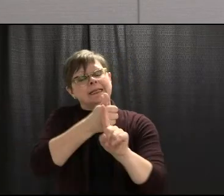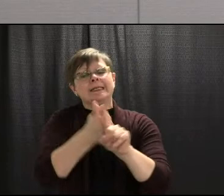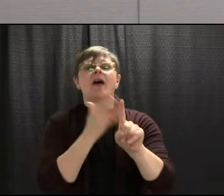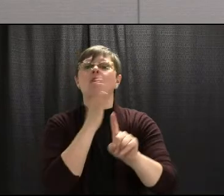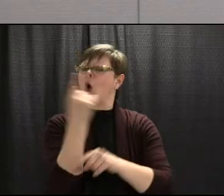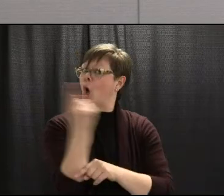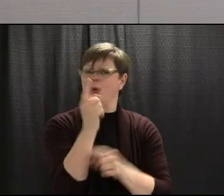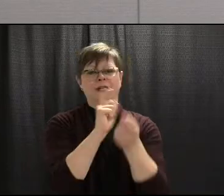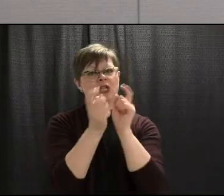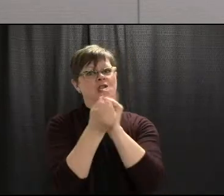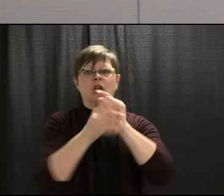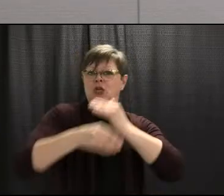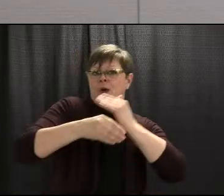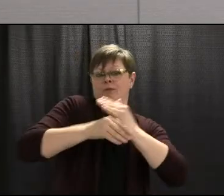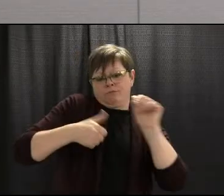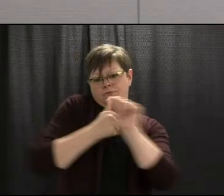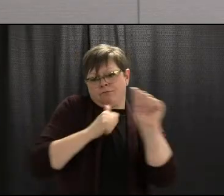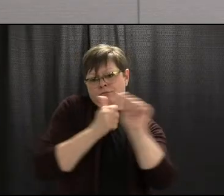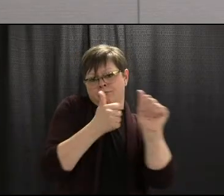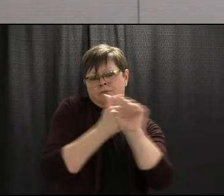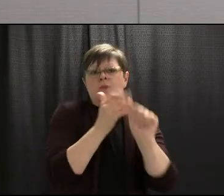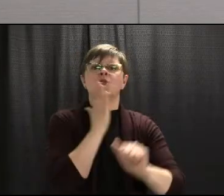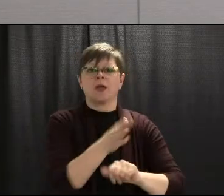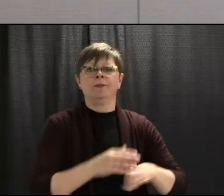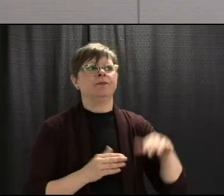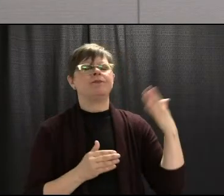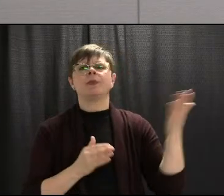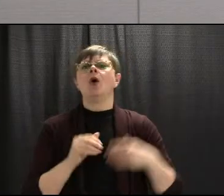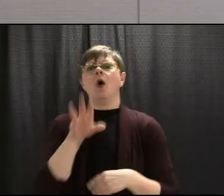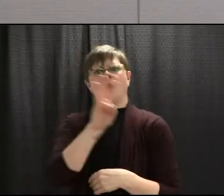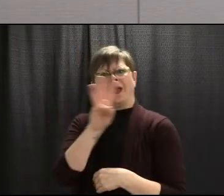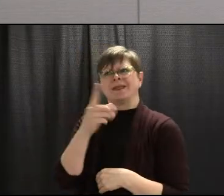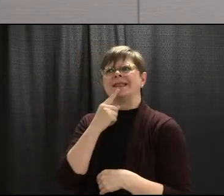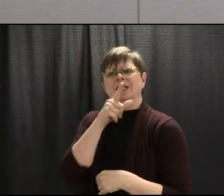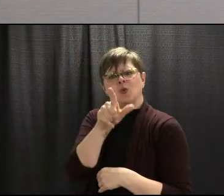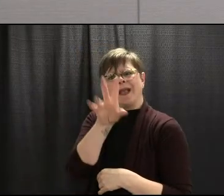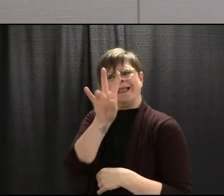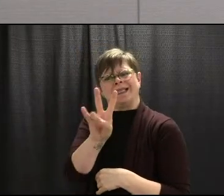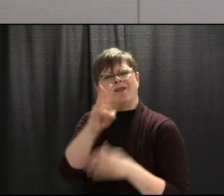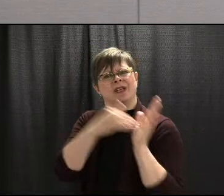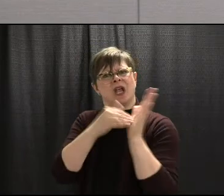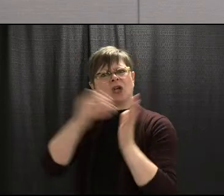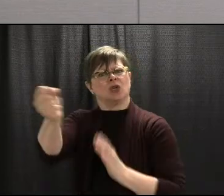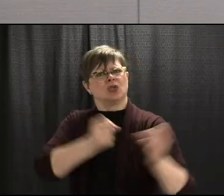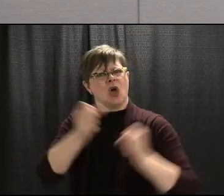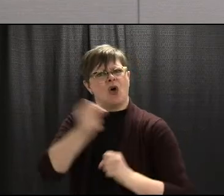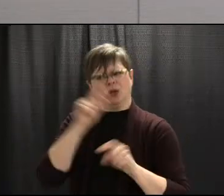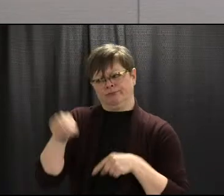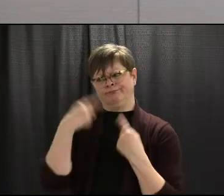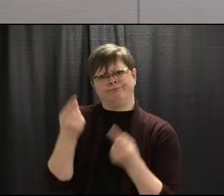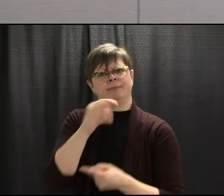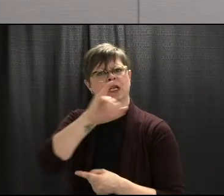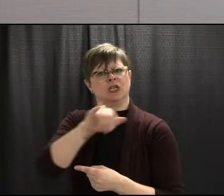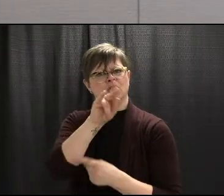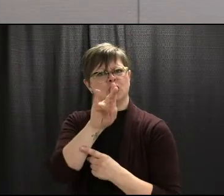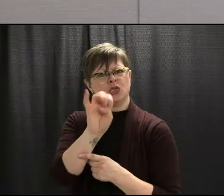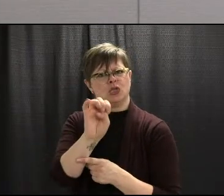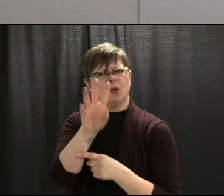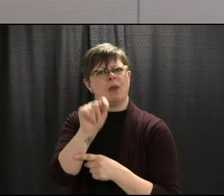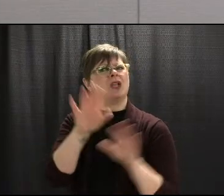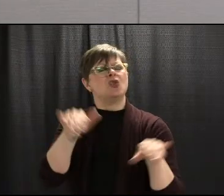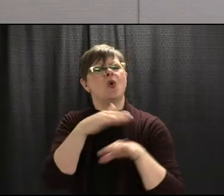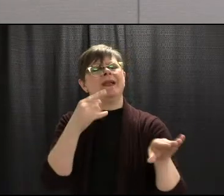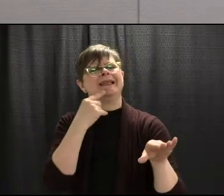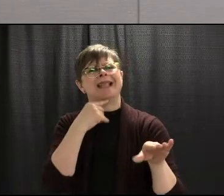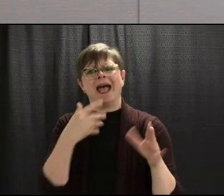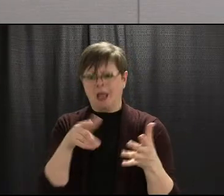update it accordingly. But I mean, the website says 27 doctors hired since or recruited since June. Doesn't tell us how many have left in that